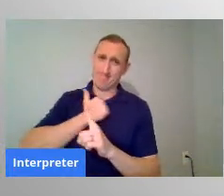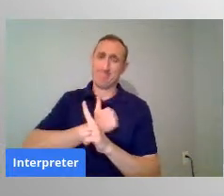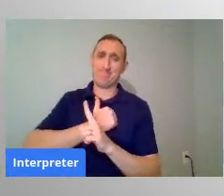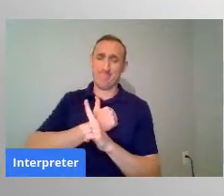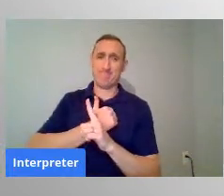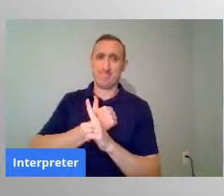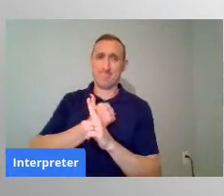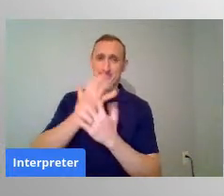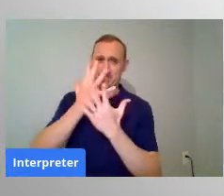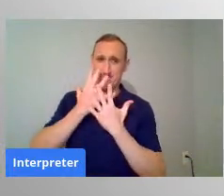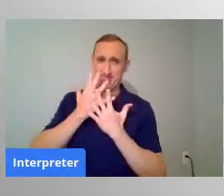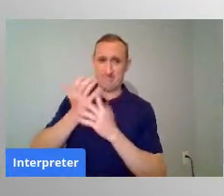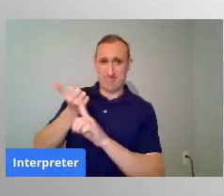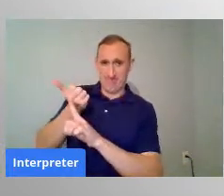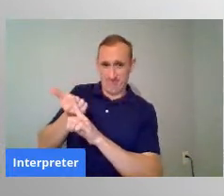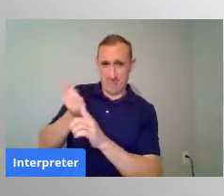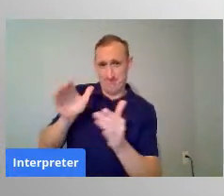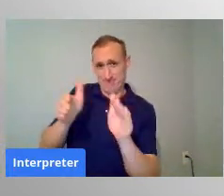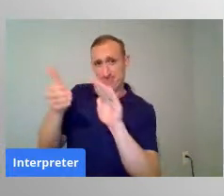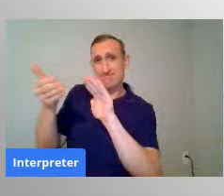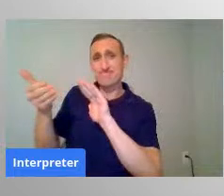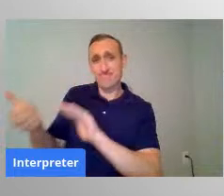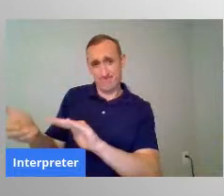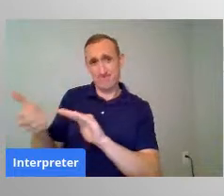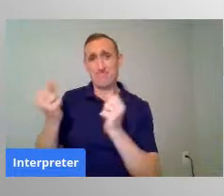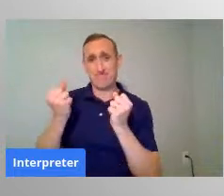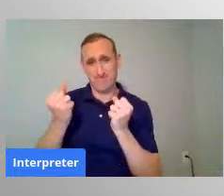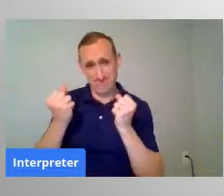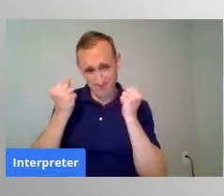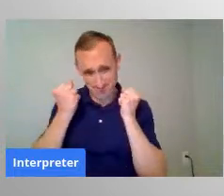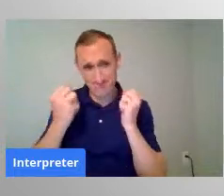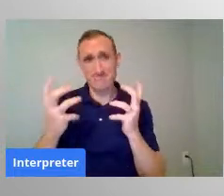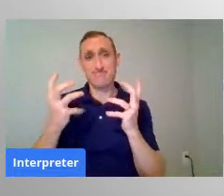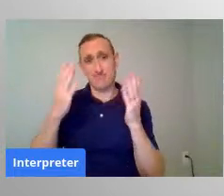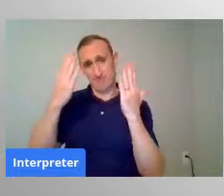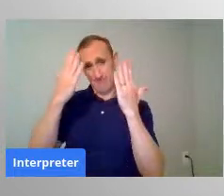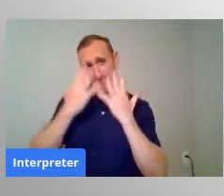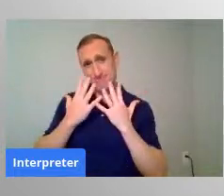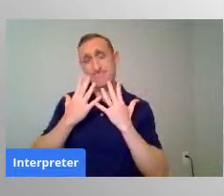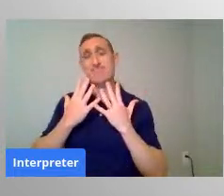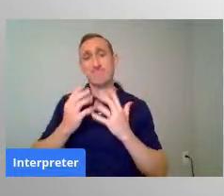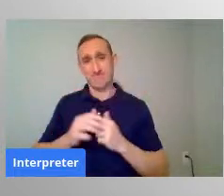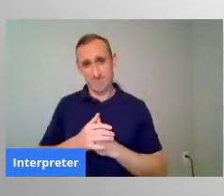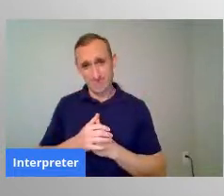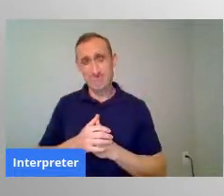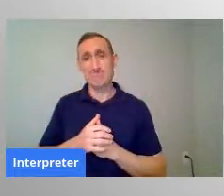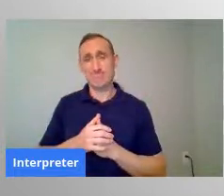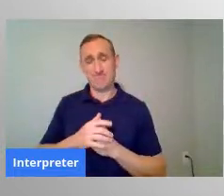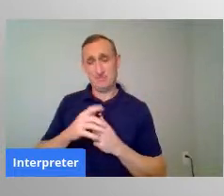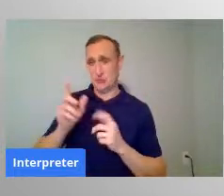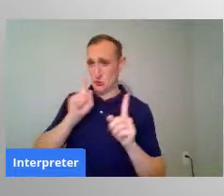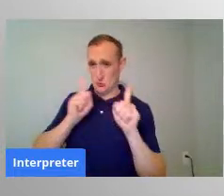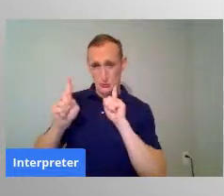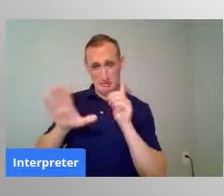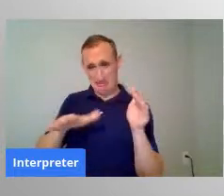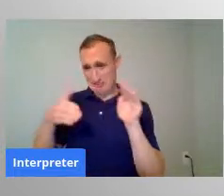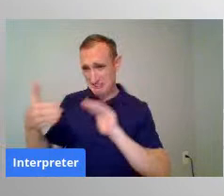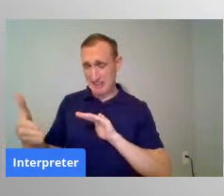saddened, very, very saddened and just shocked to read